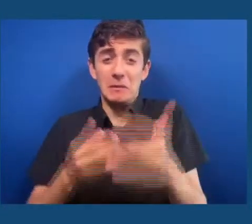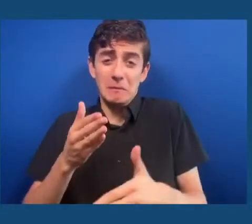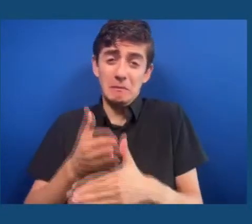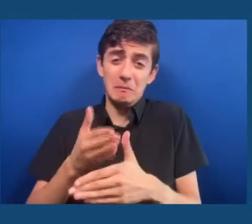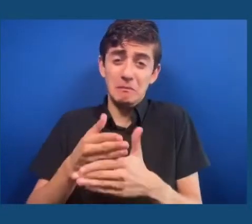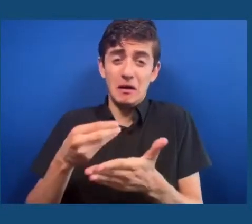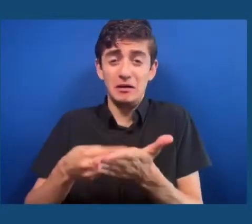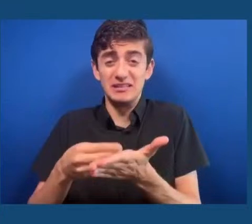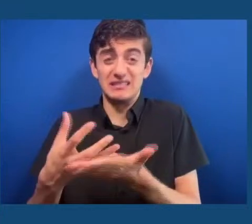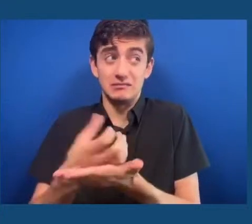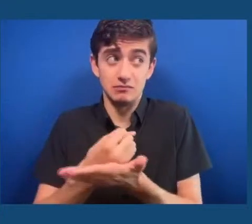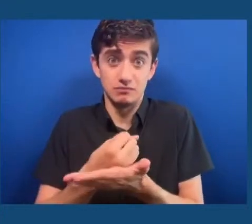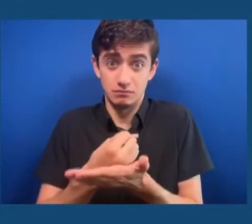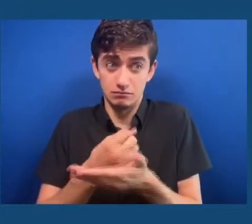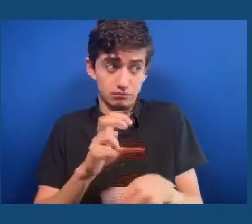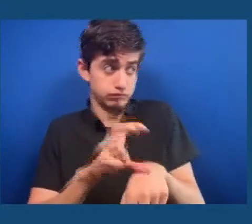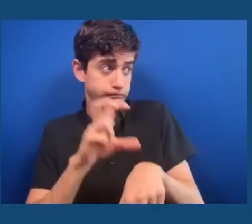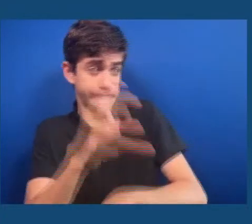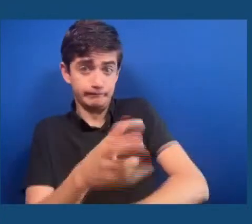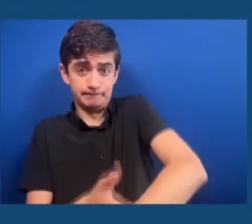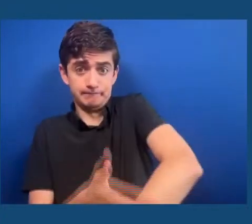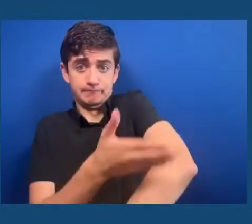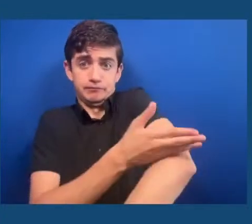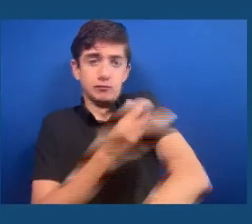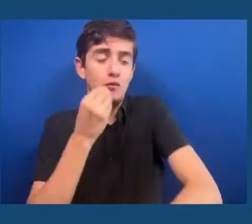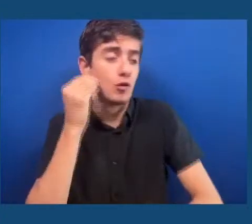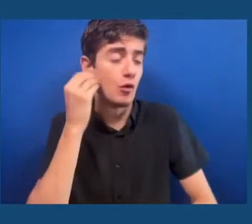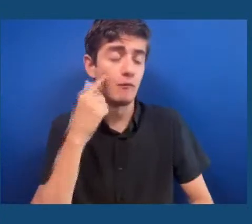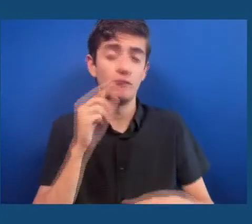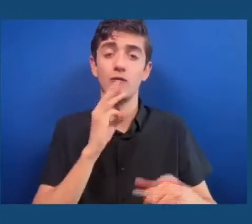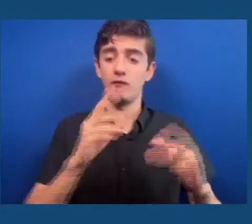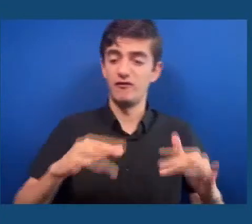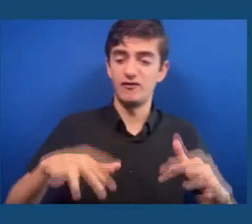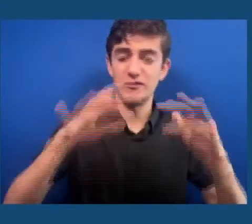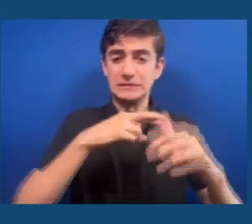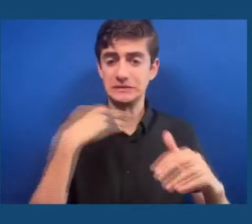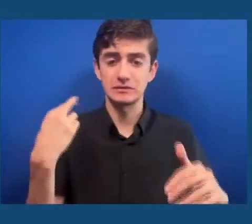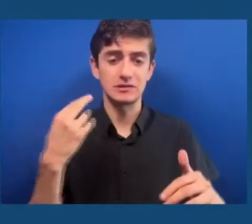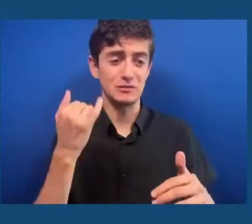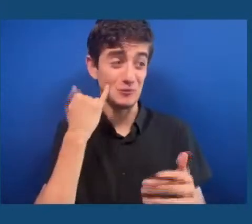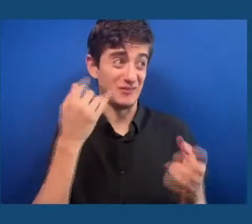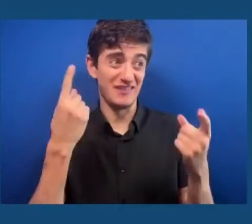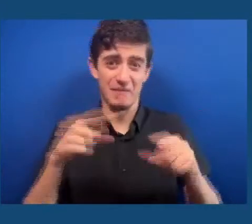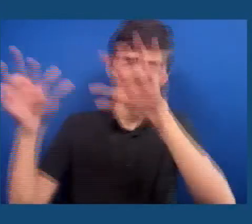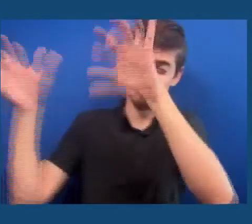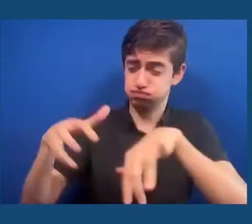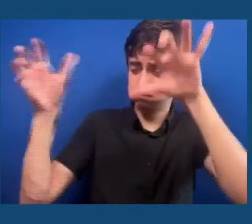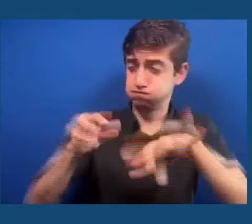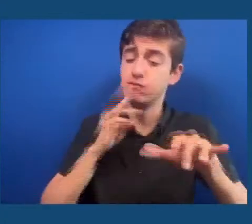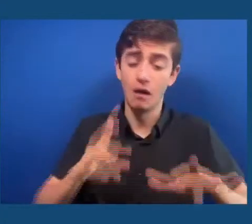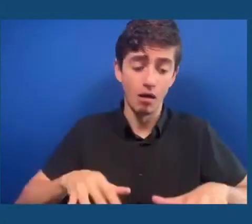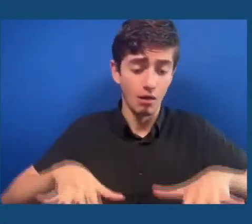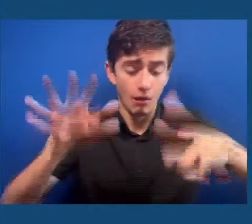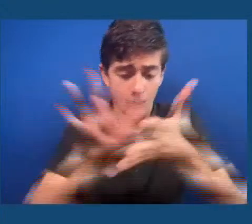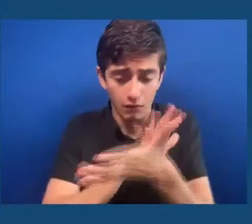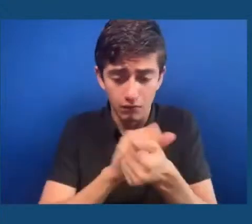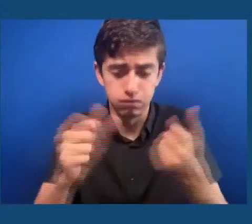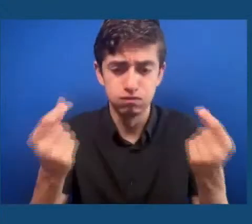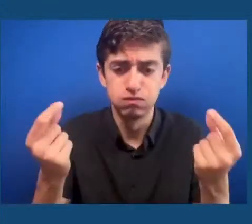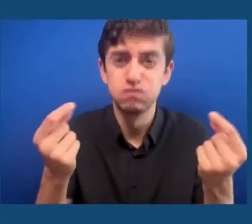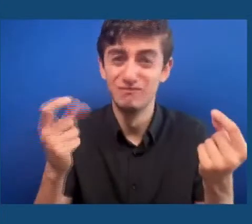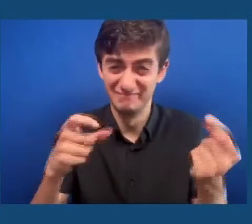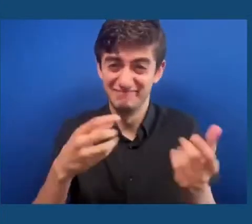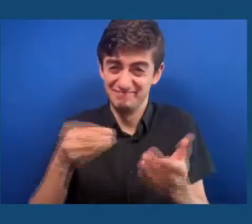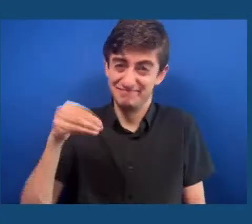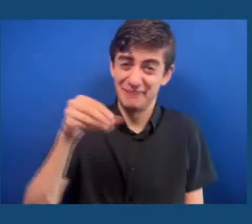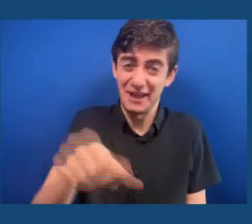risk and be able to help pay for flood repairs if they sustain damage. We have a voluntary buyout program. We've talked